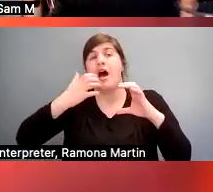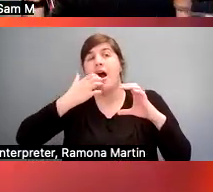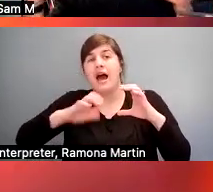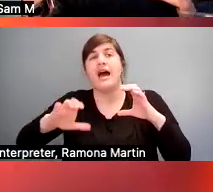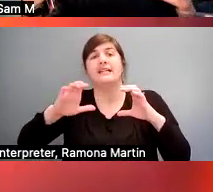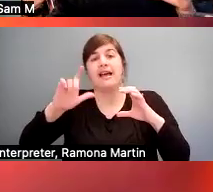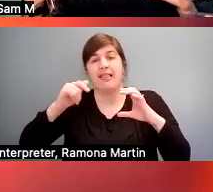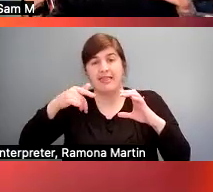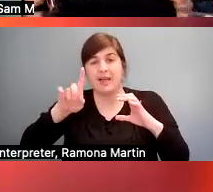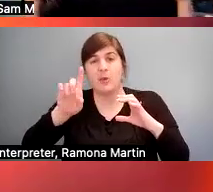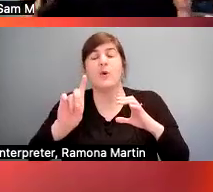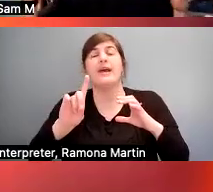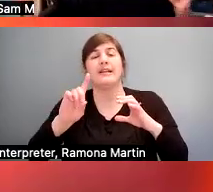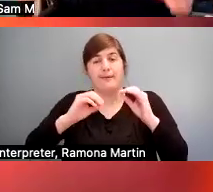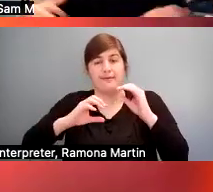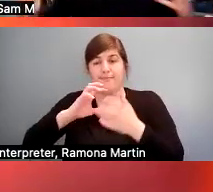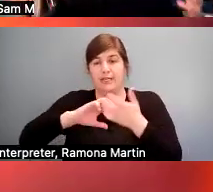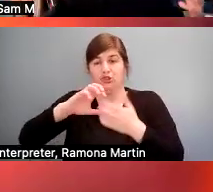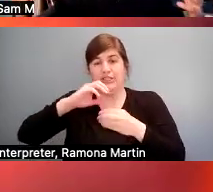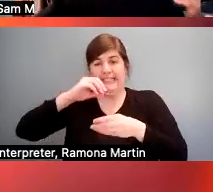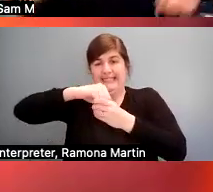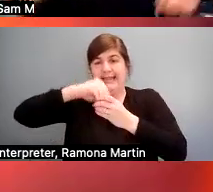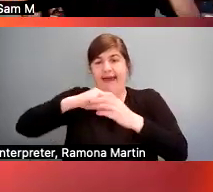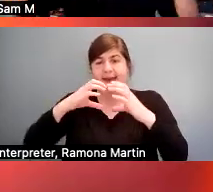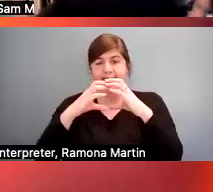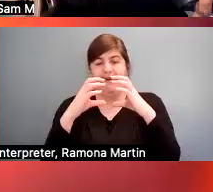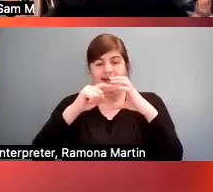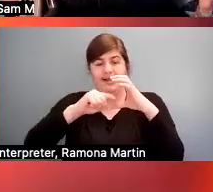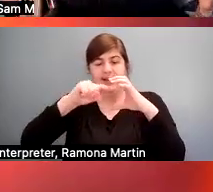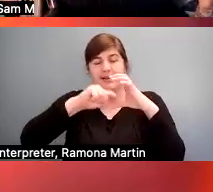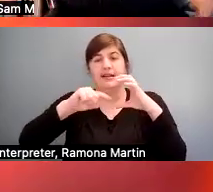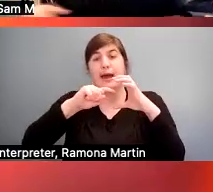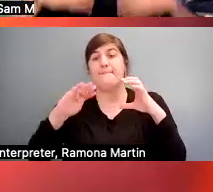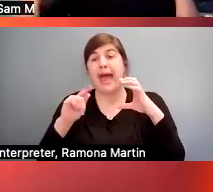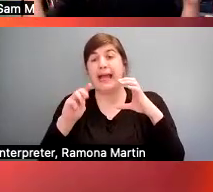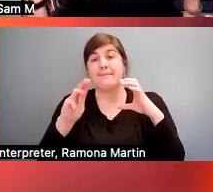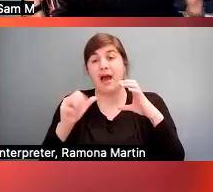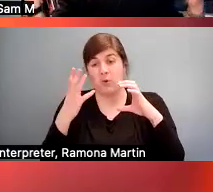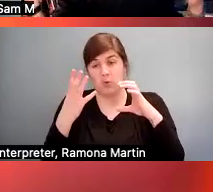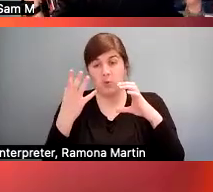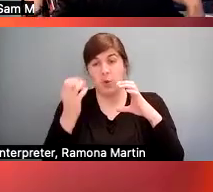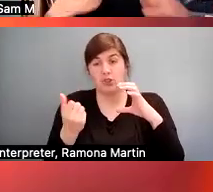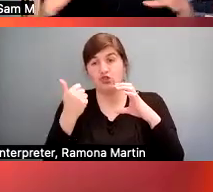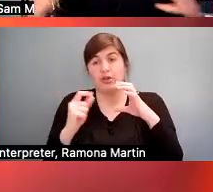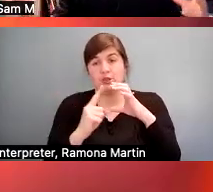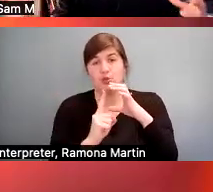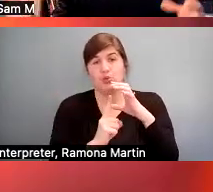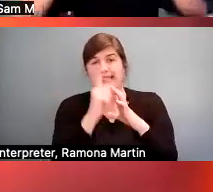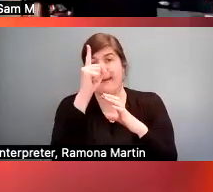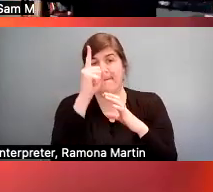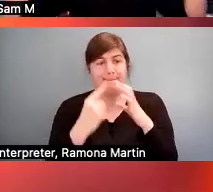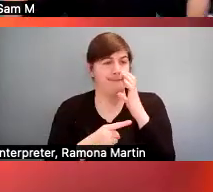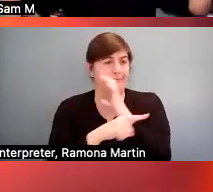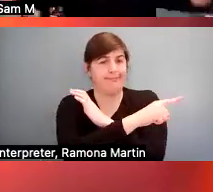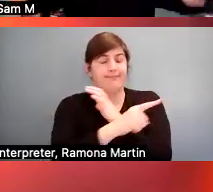mixture on the inside, that mixture, magma, will want to get out and it will want to escape. So wherever you have